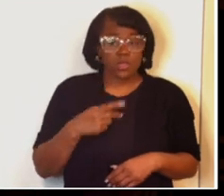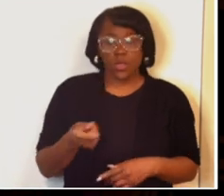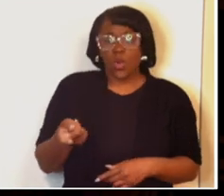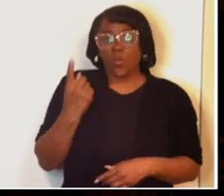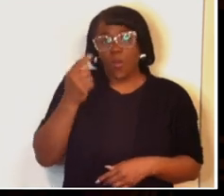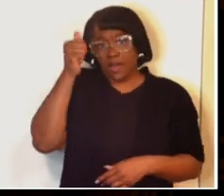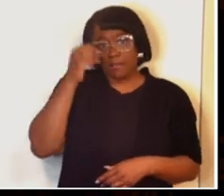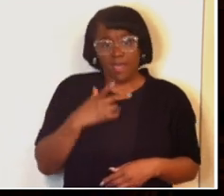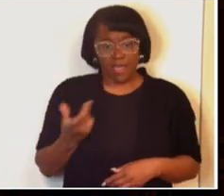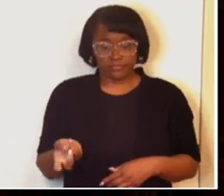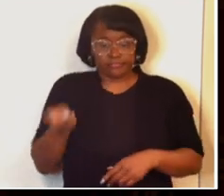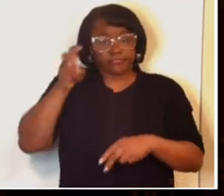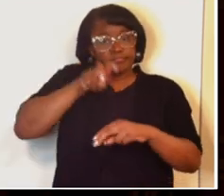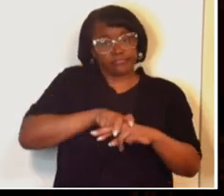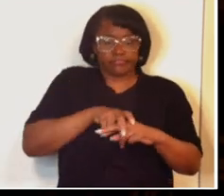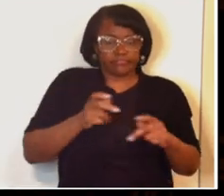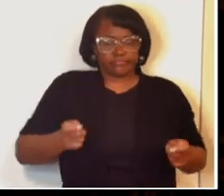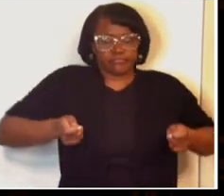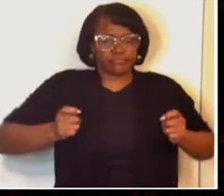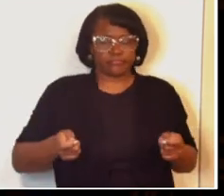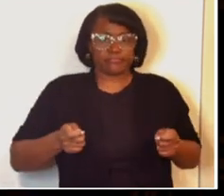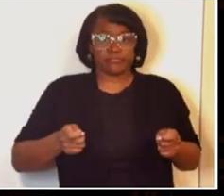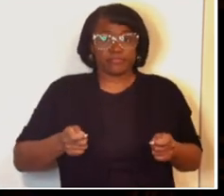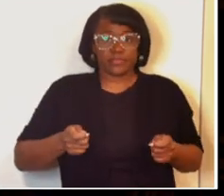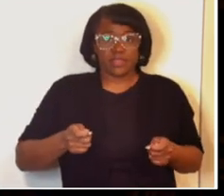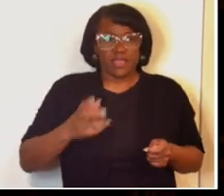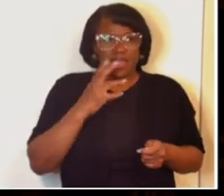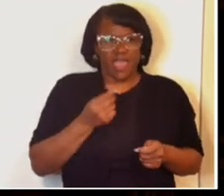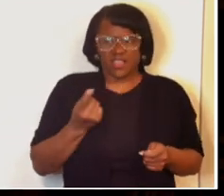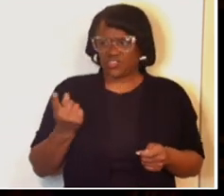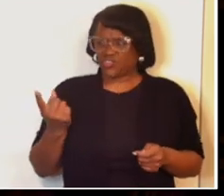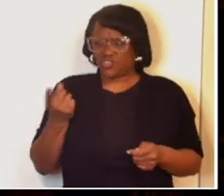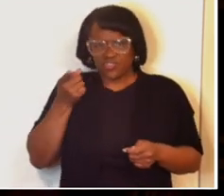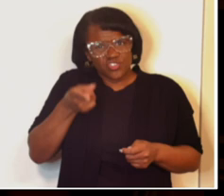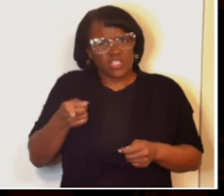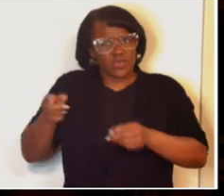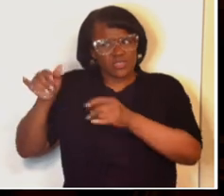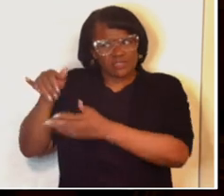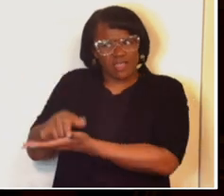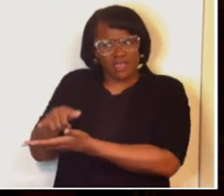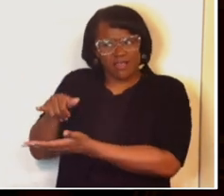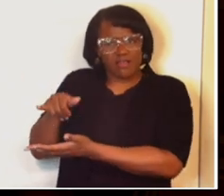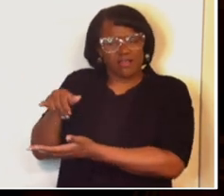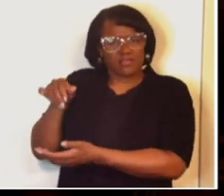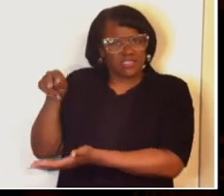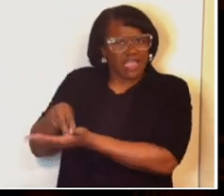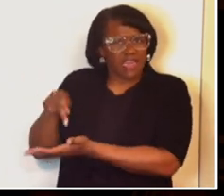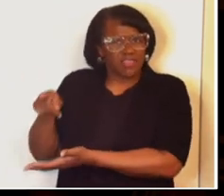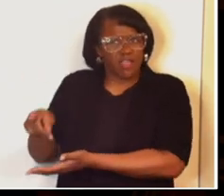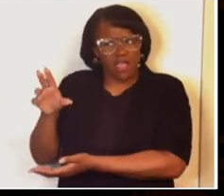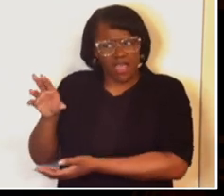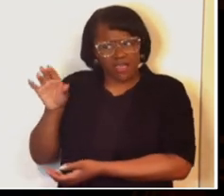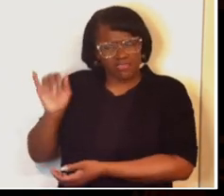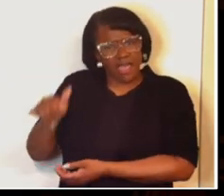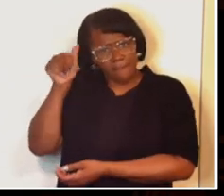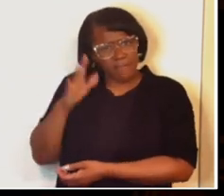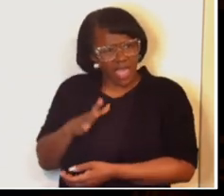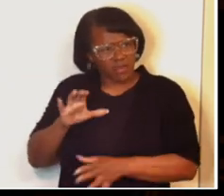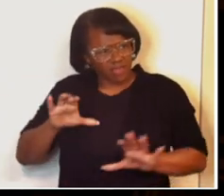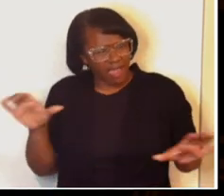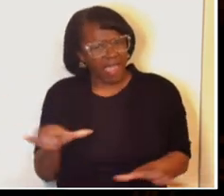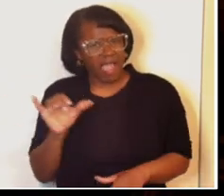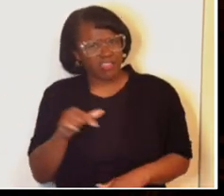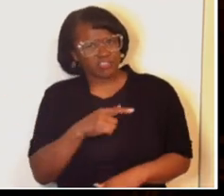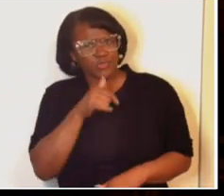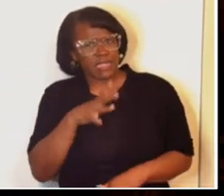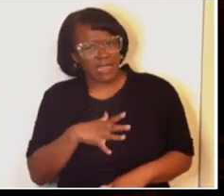arm. No white man had ever treated her like a lady. "Come," he said when it was obvious the doors might open. "We must